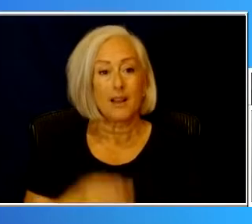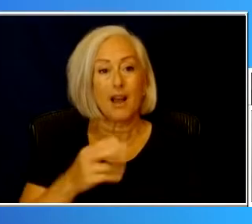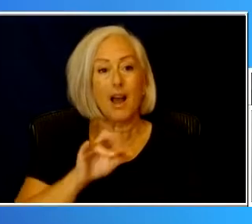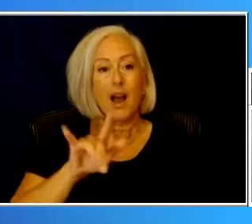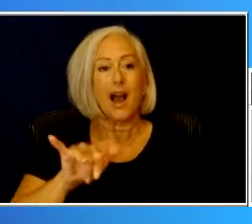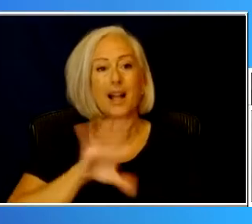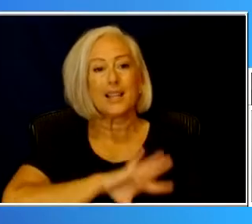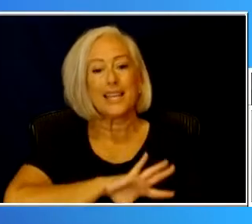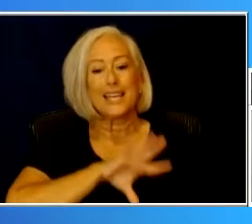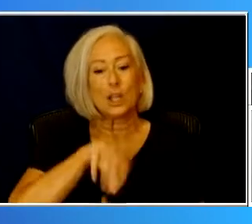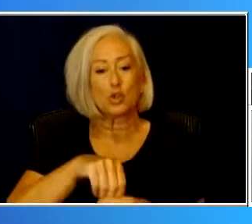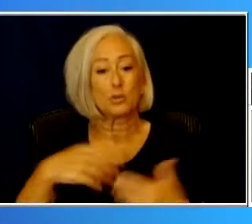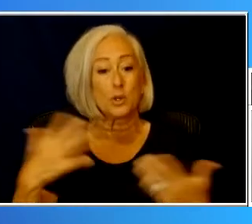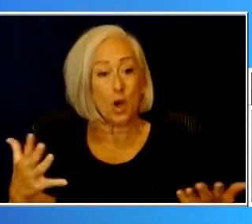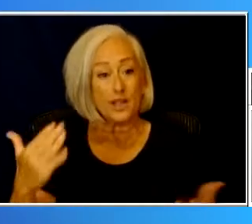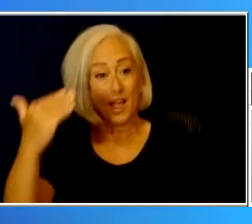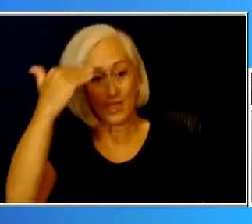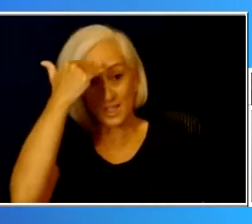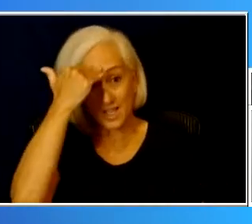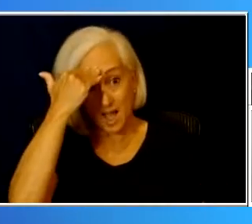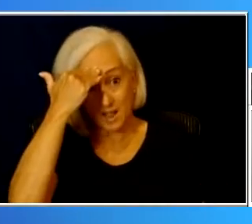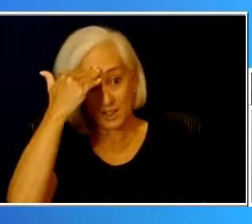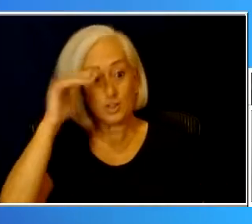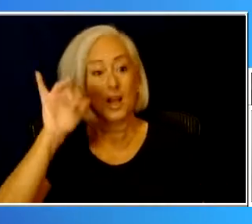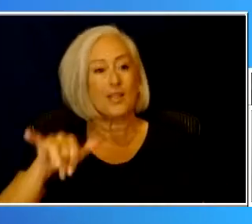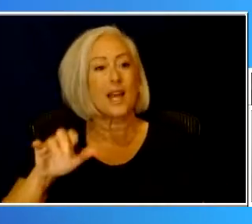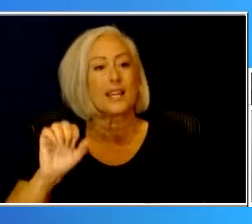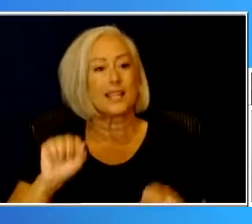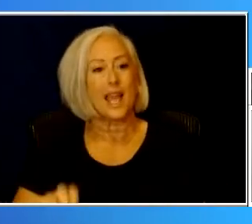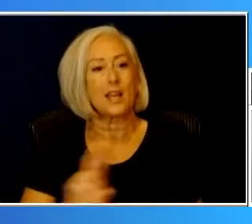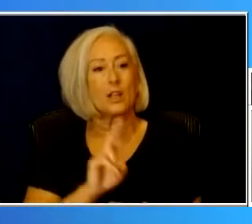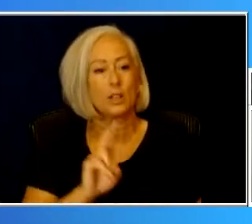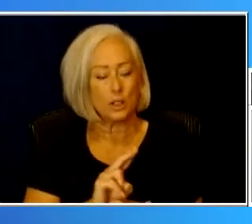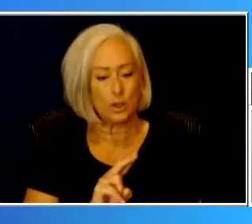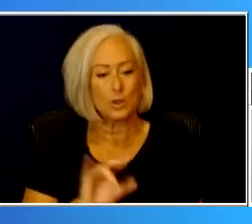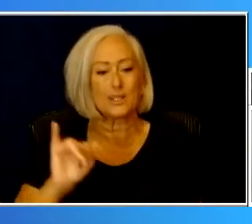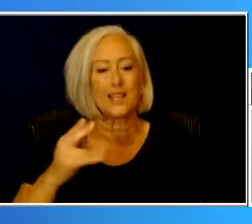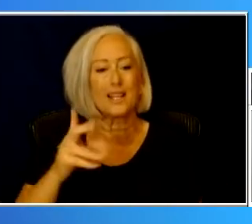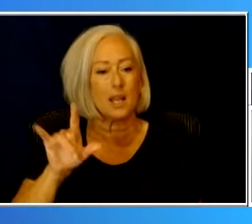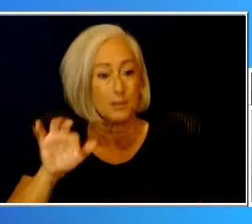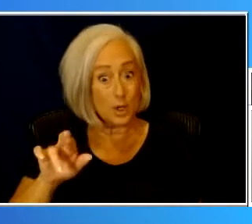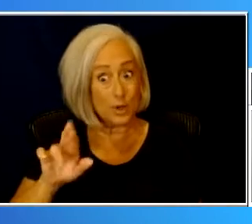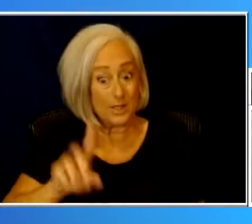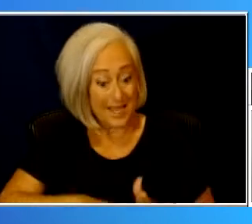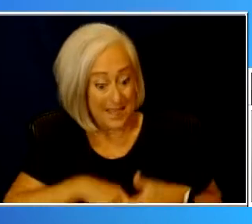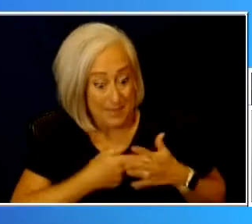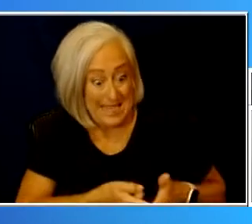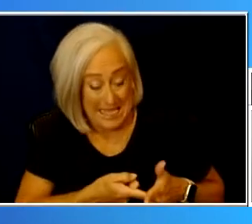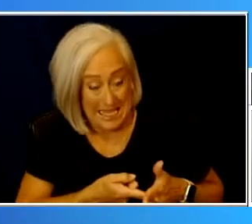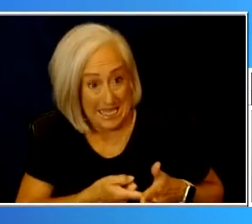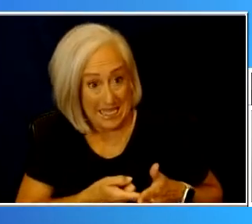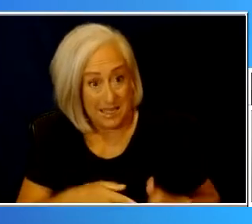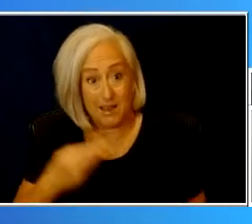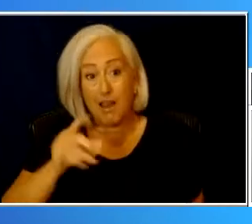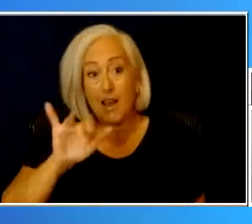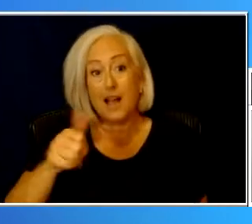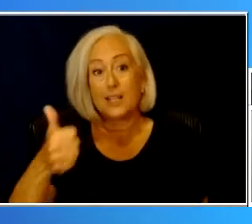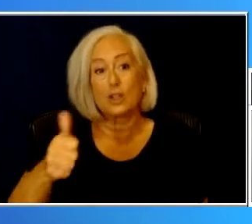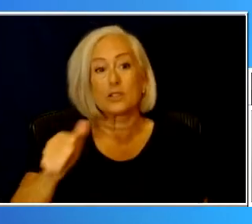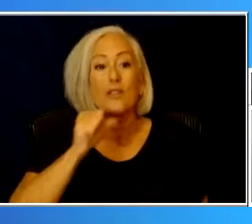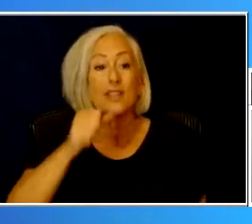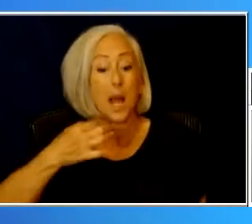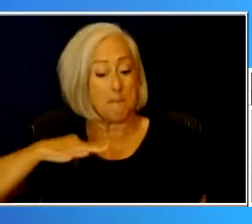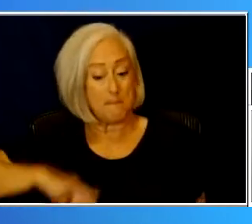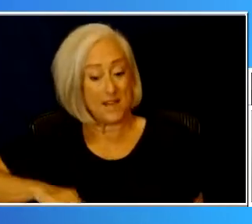was the knowledge that we can use PARP inhibitors in the upfront setting. So while Holly didn't benefit from a